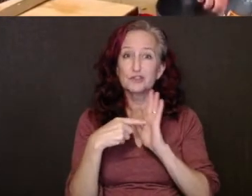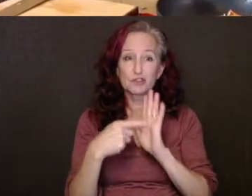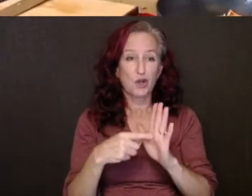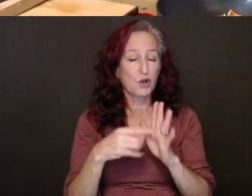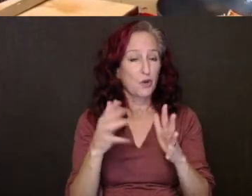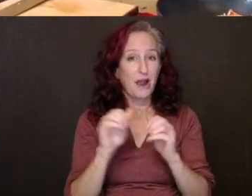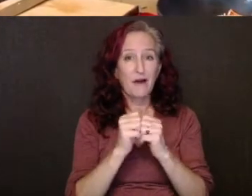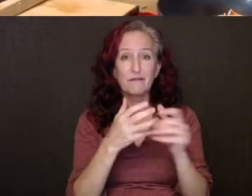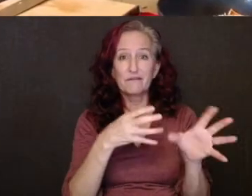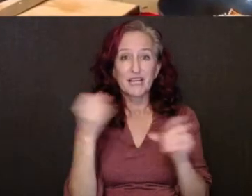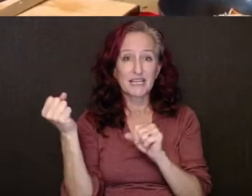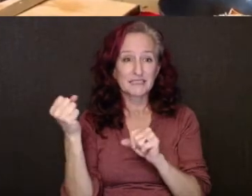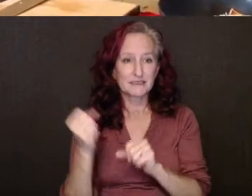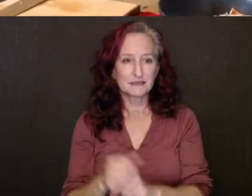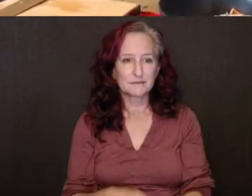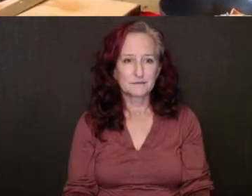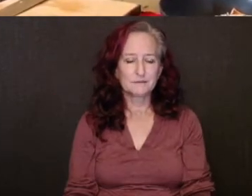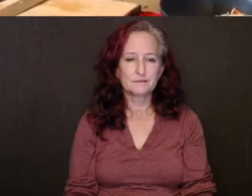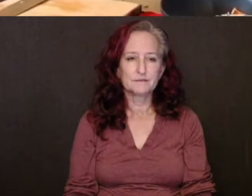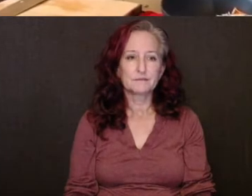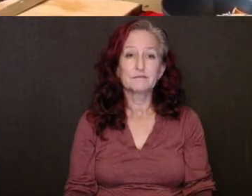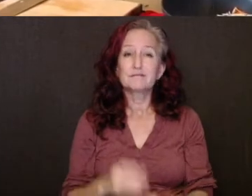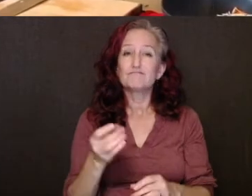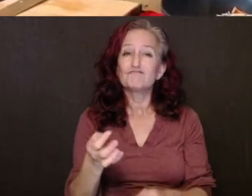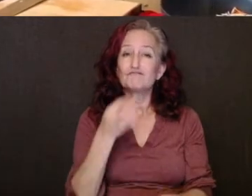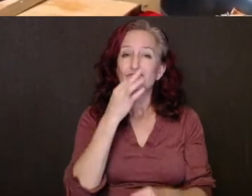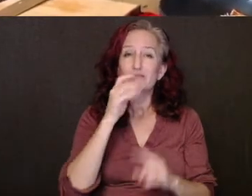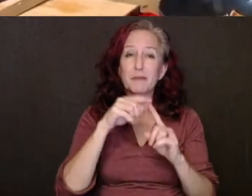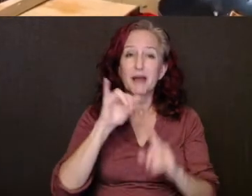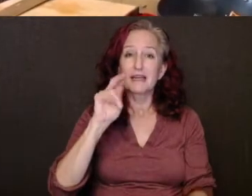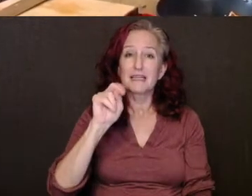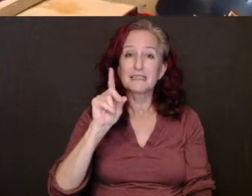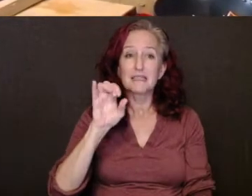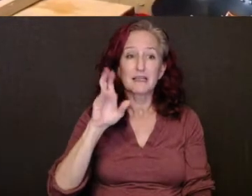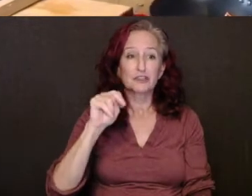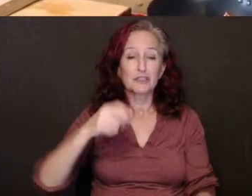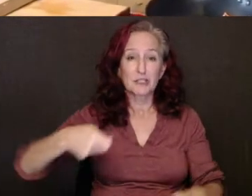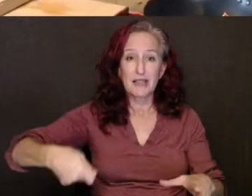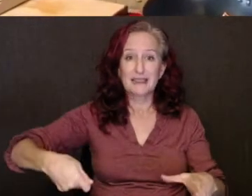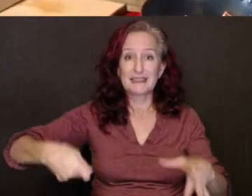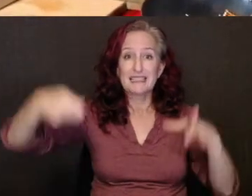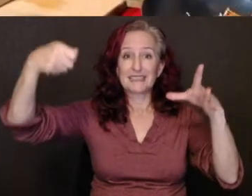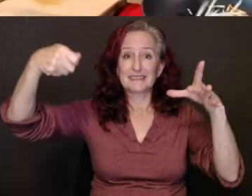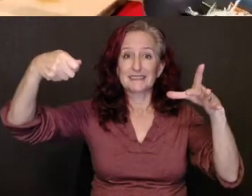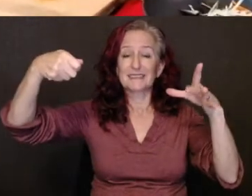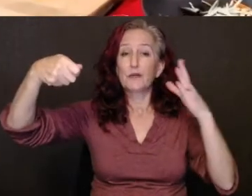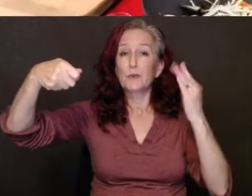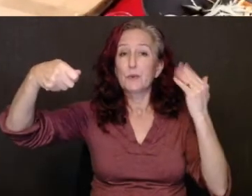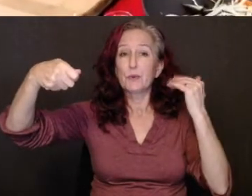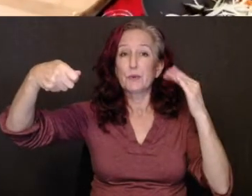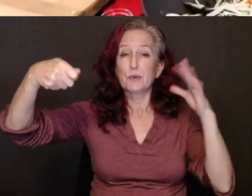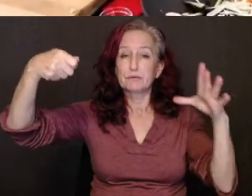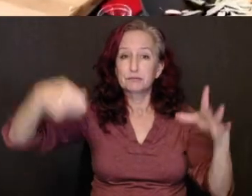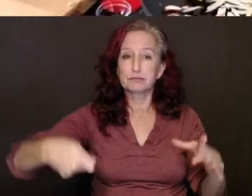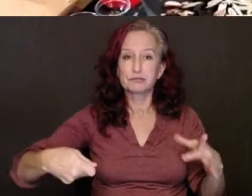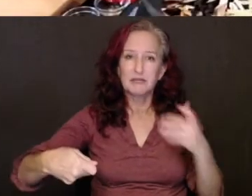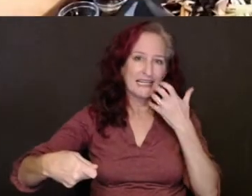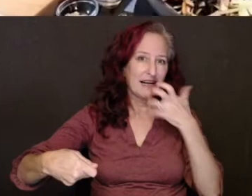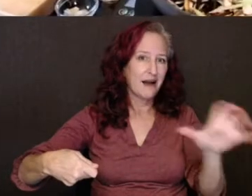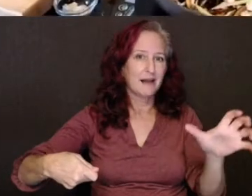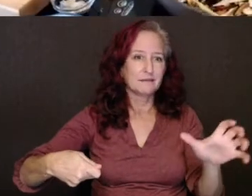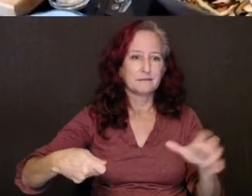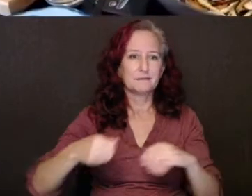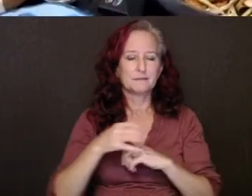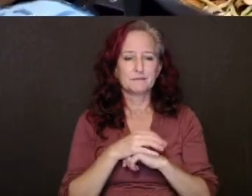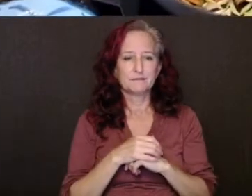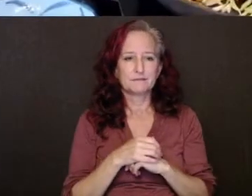wonderful pressed bean curd. Cloud ear, put it in. Celery, put it in. And all you have to